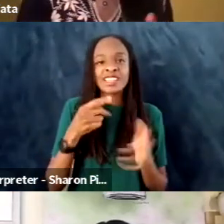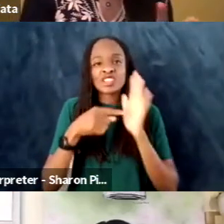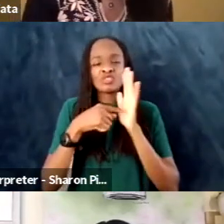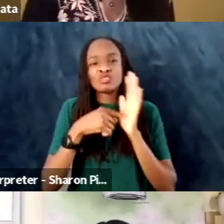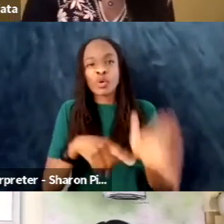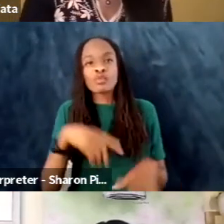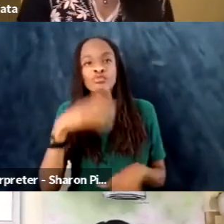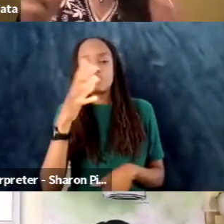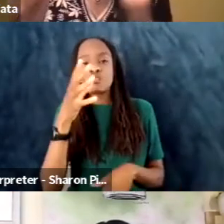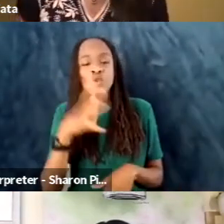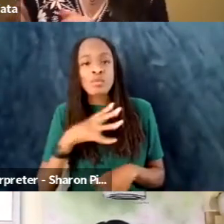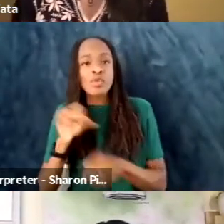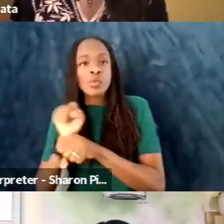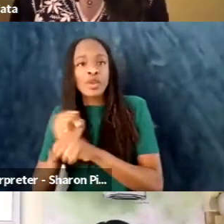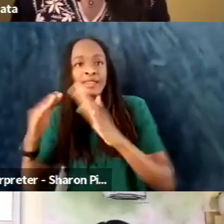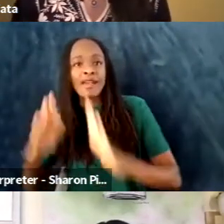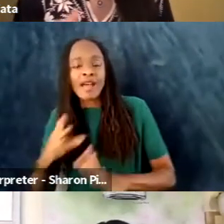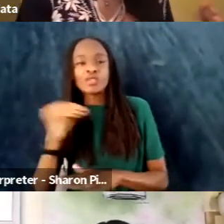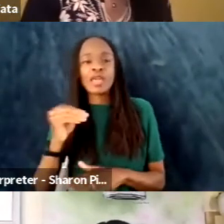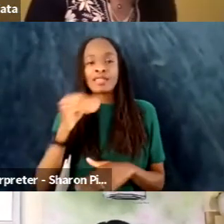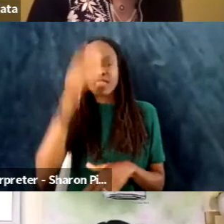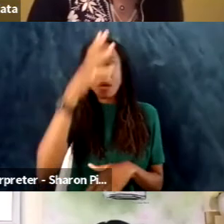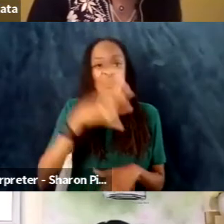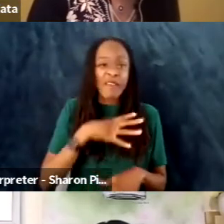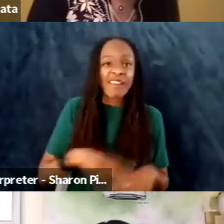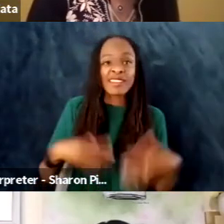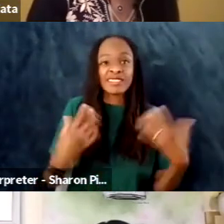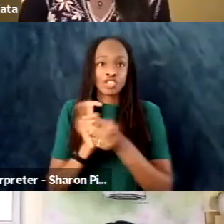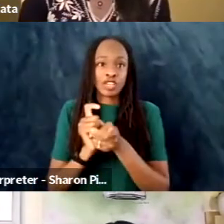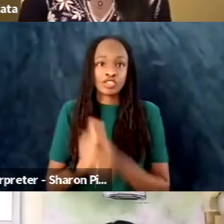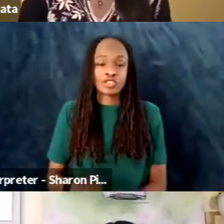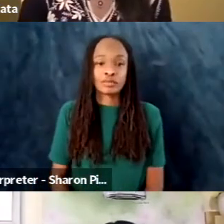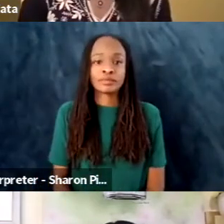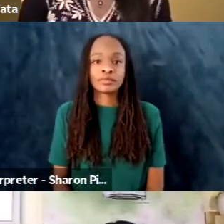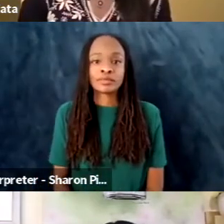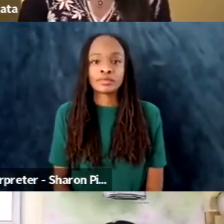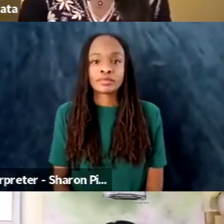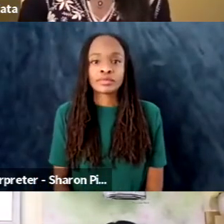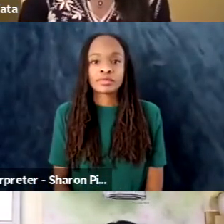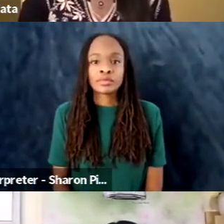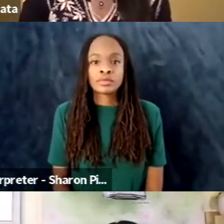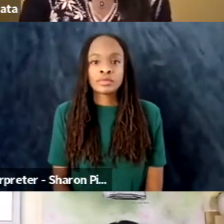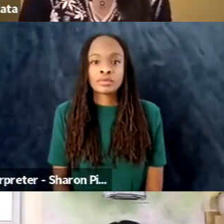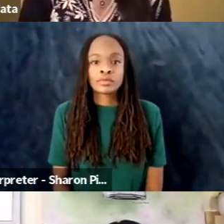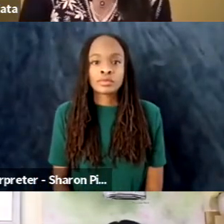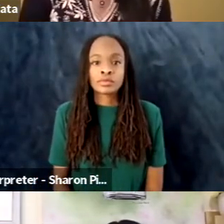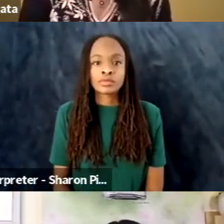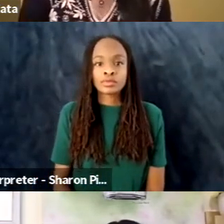still showing young boys being fighter pilots and a younger girl. We are at